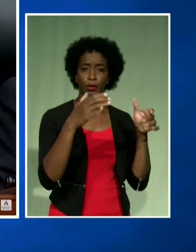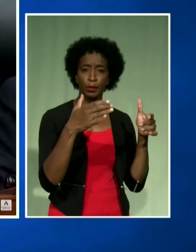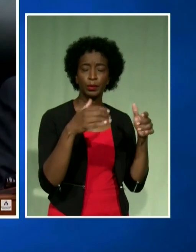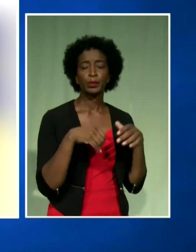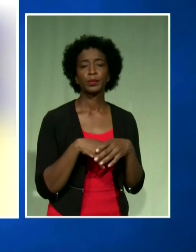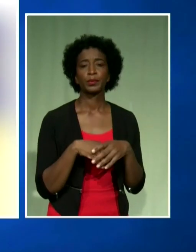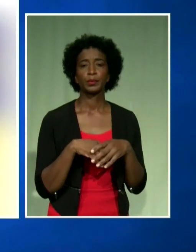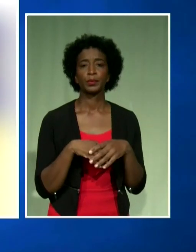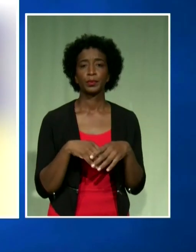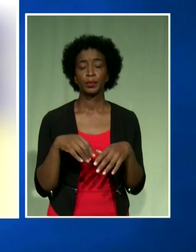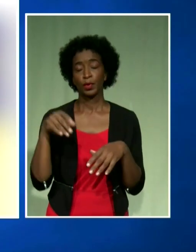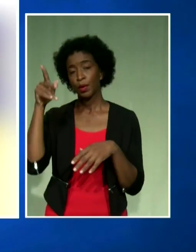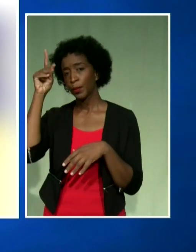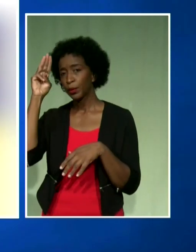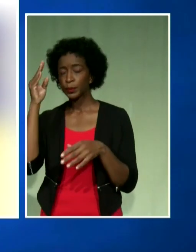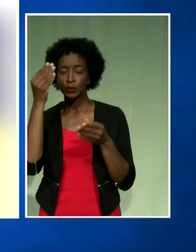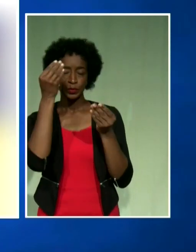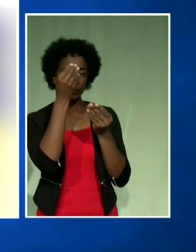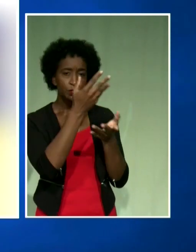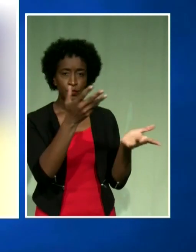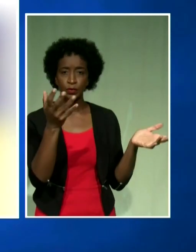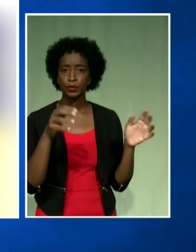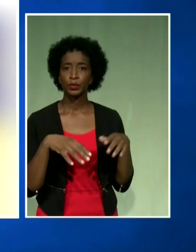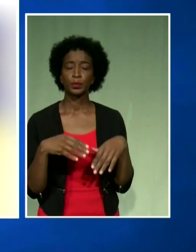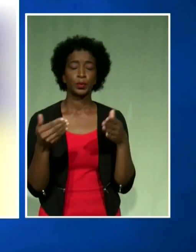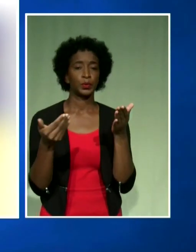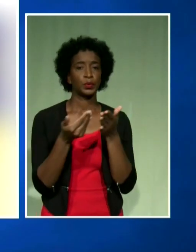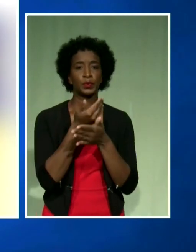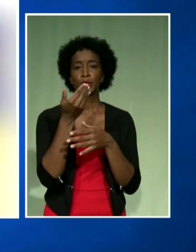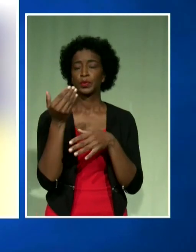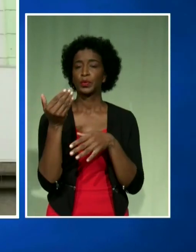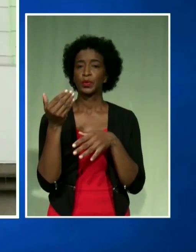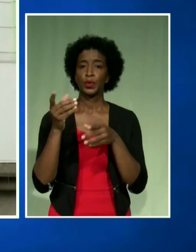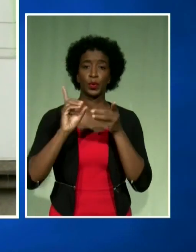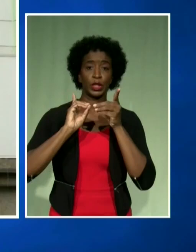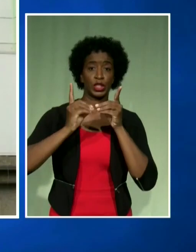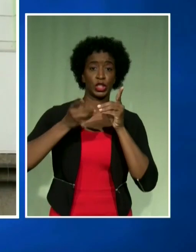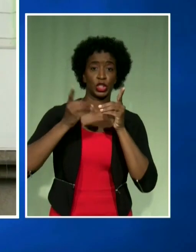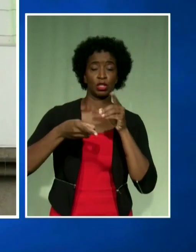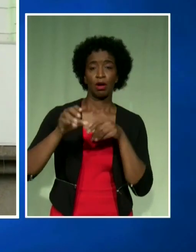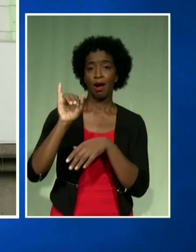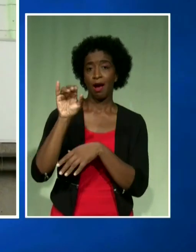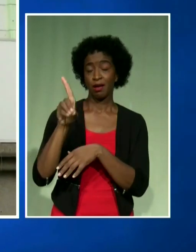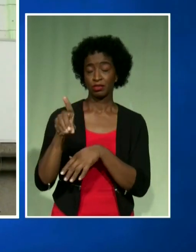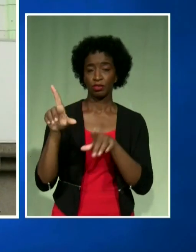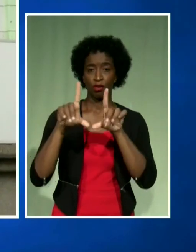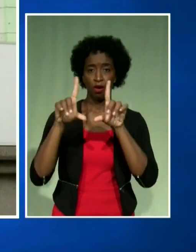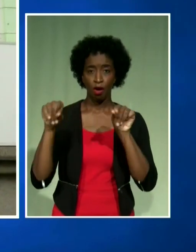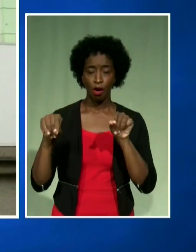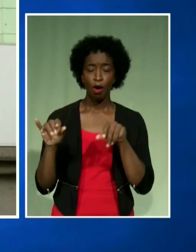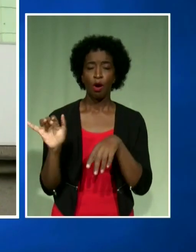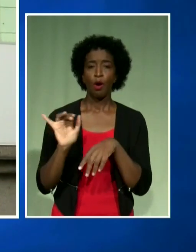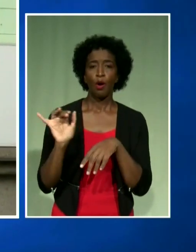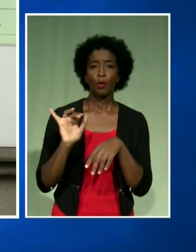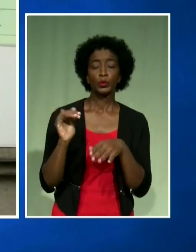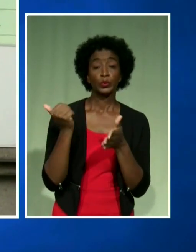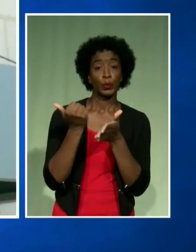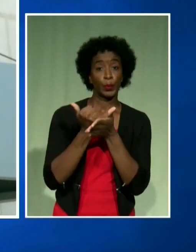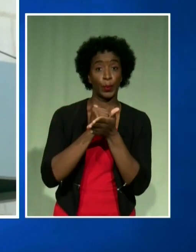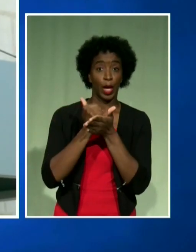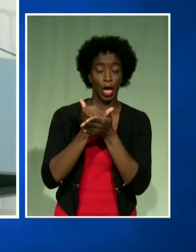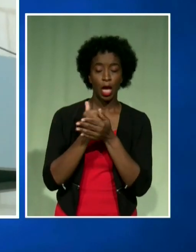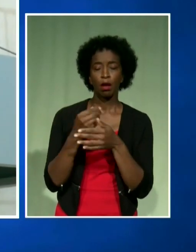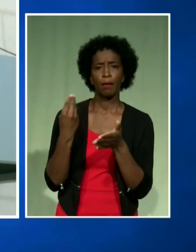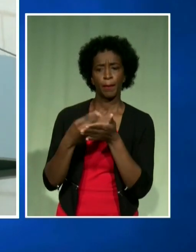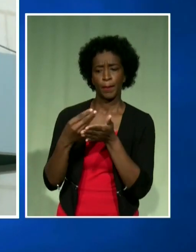Ms. Motley pointed to things like the new digital identification card, as well as source of funds declarations required by banks and